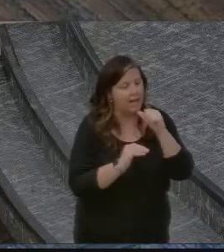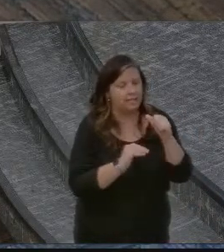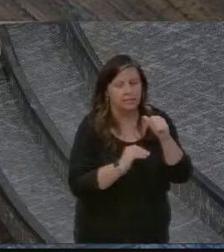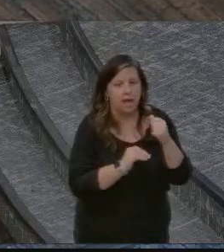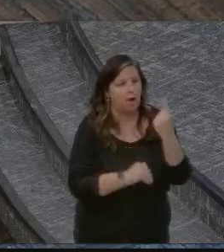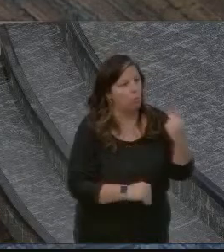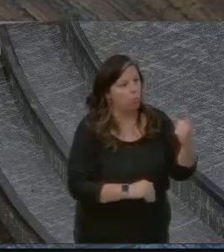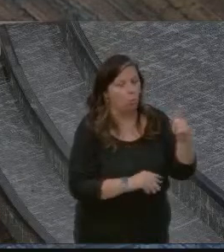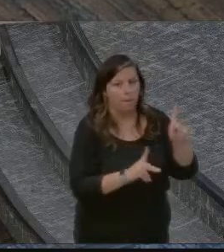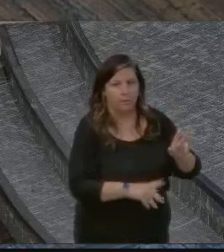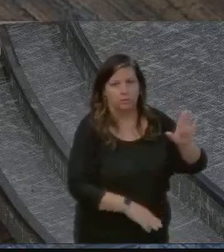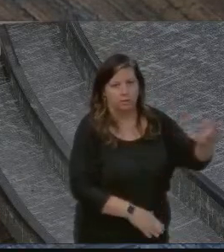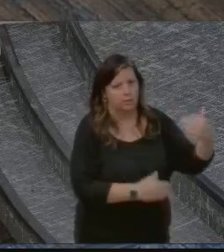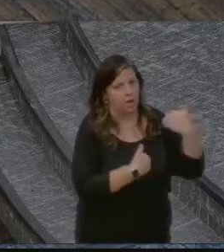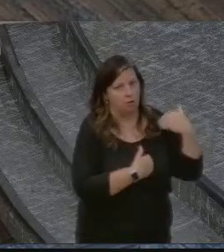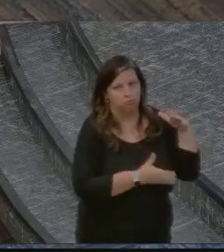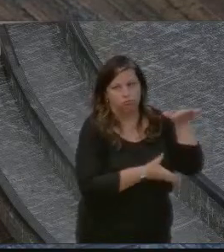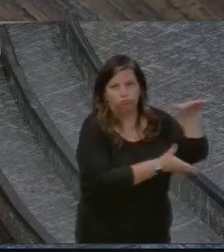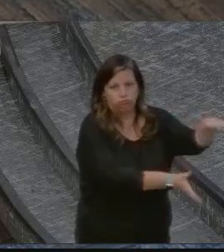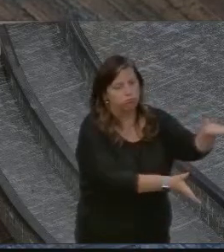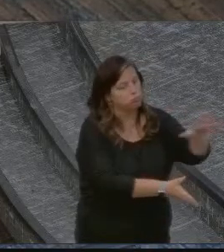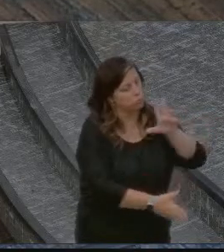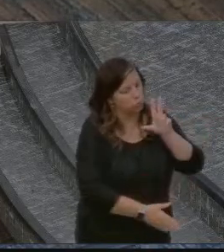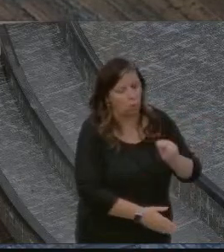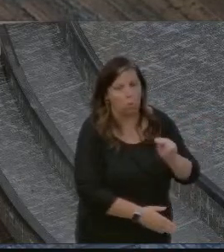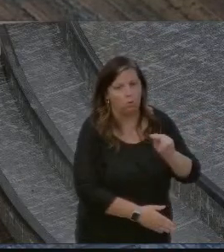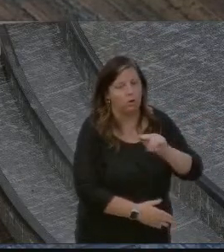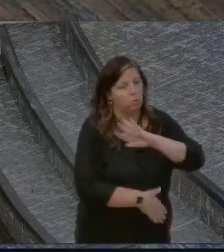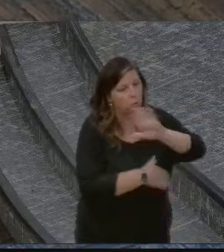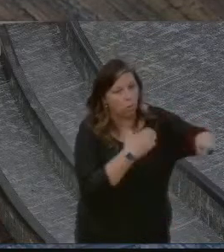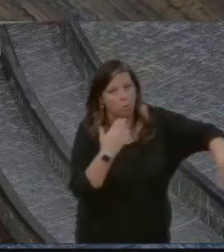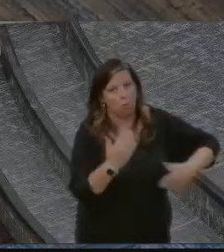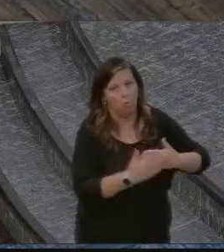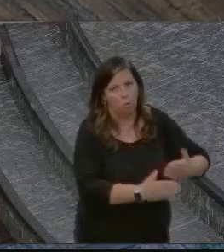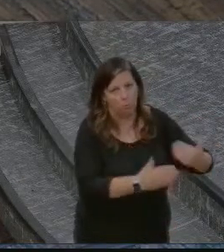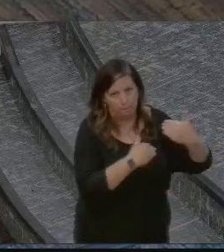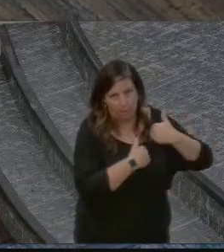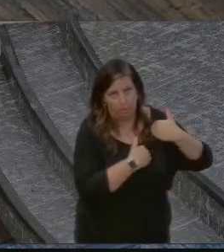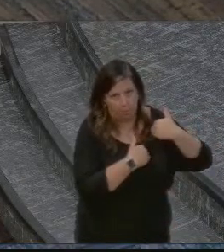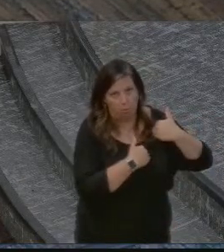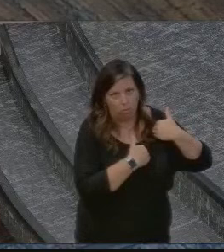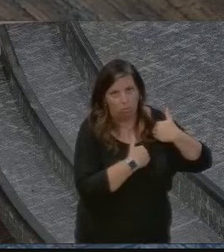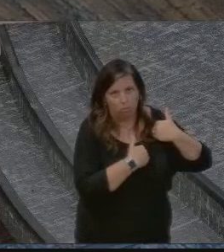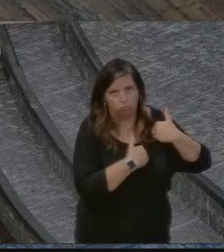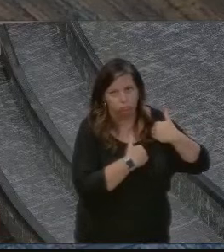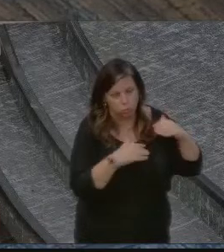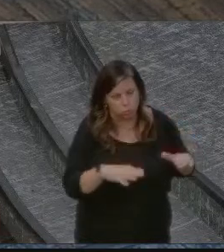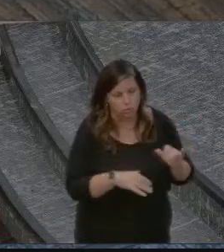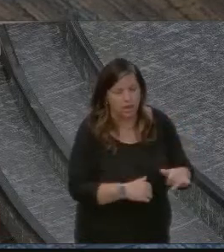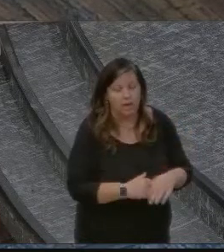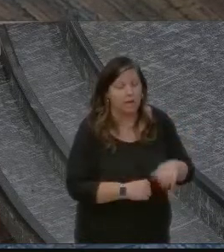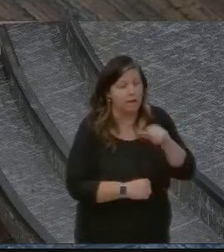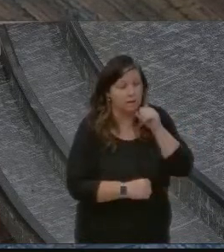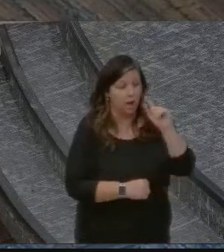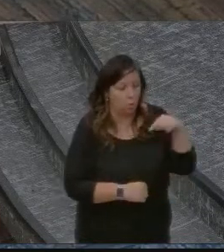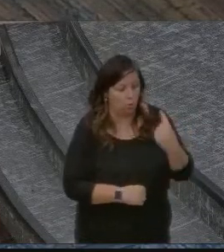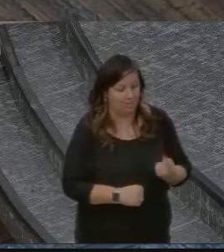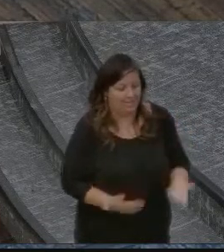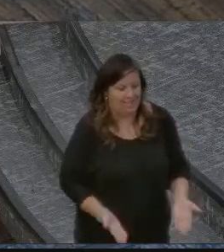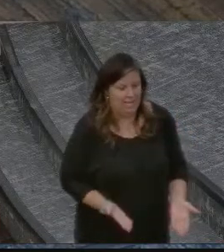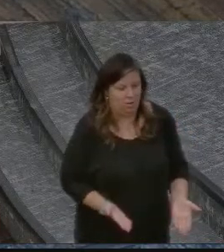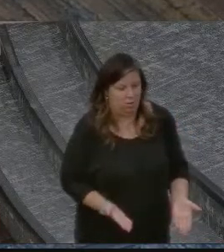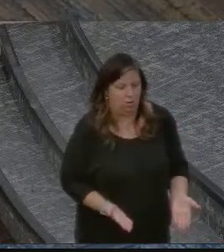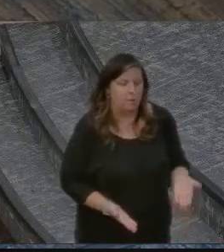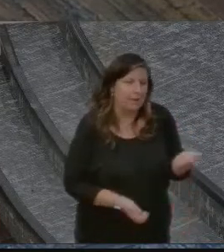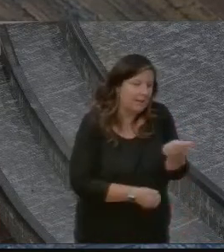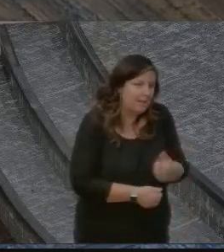is just what we do. And I would say that not only here, but any school system, you can't toss that word